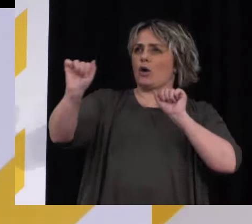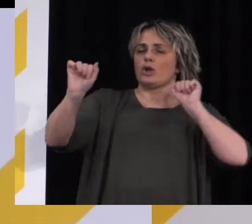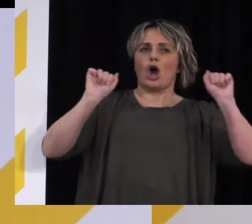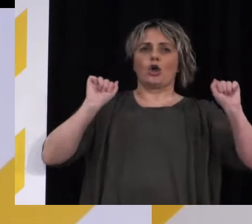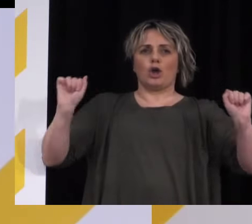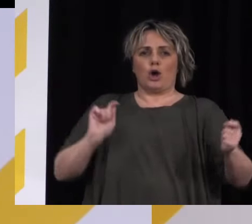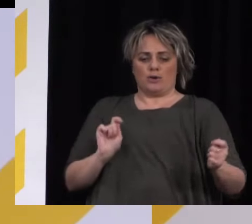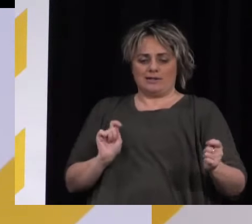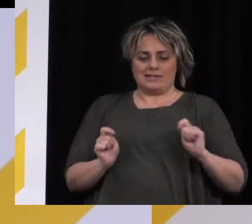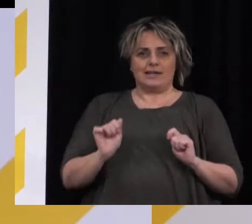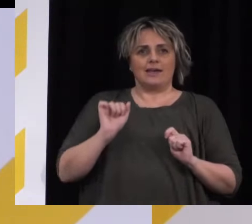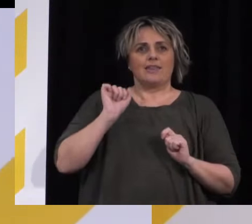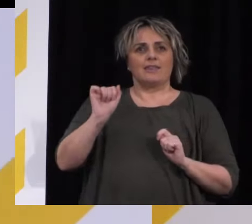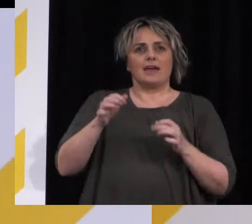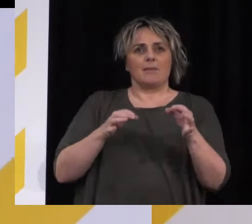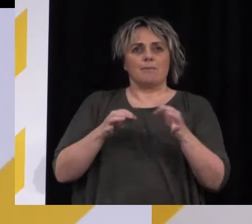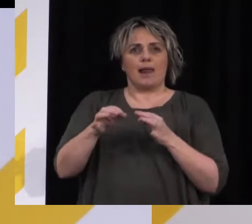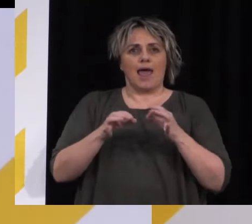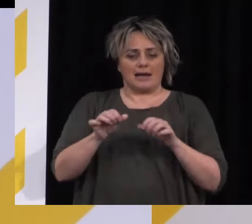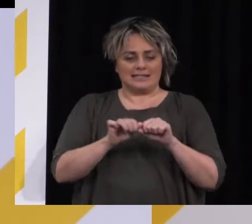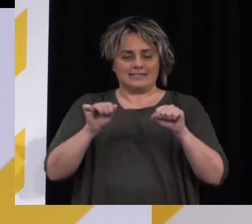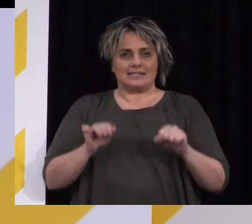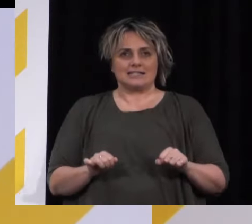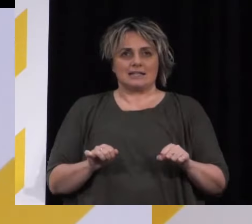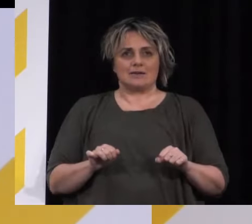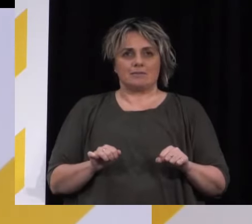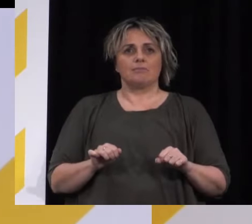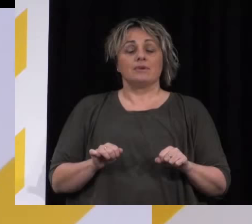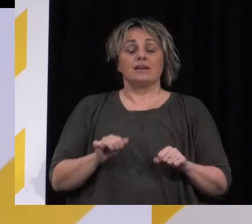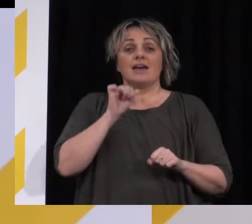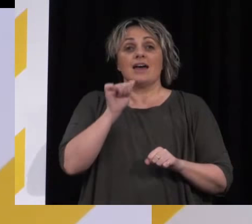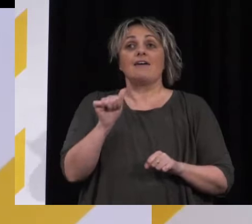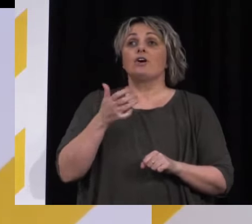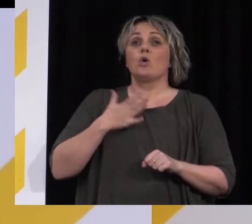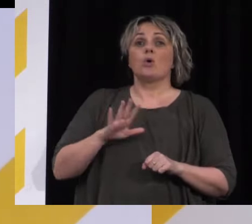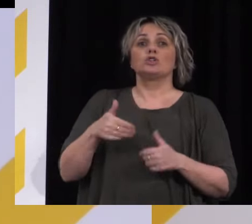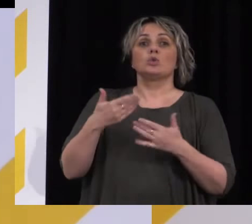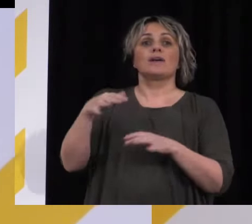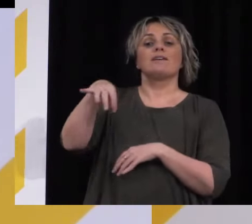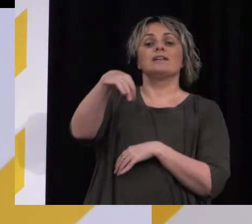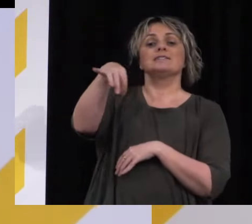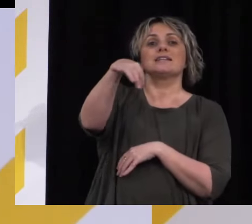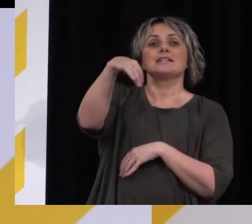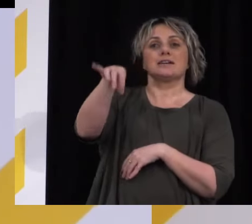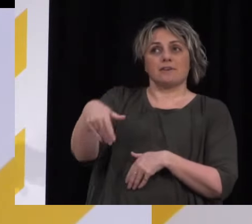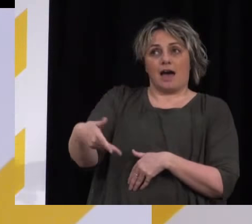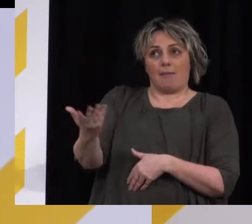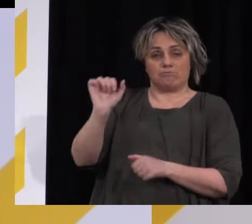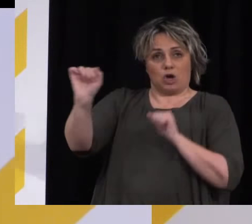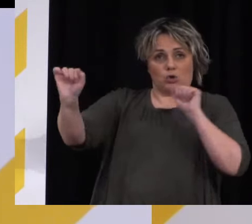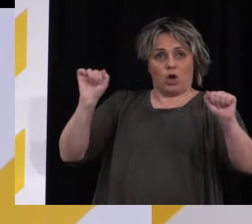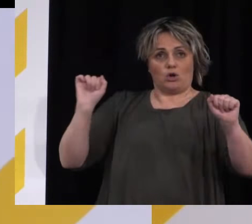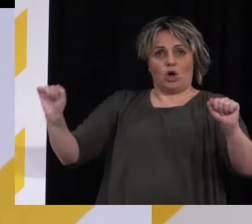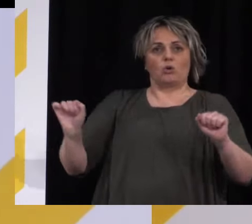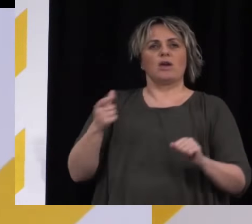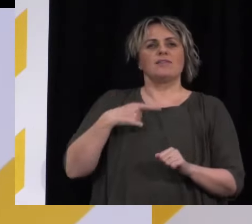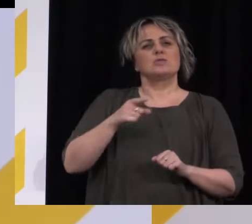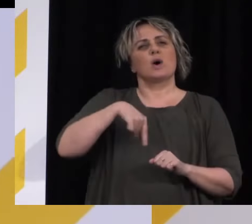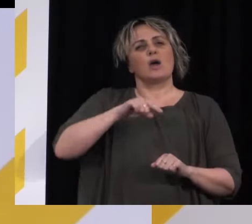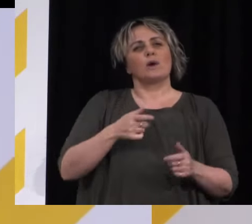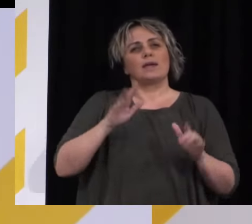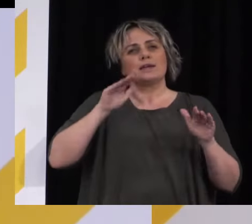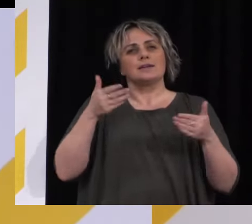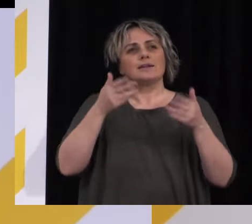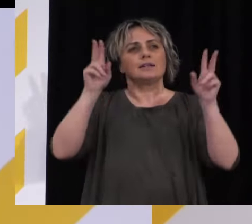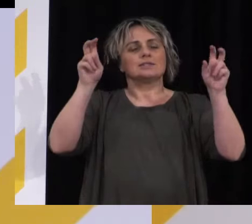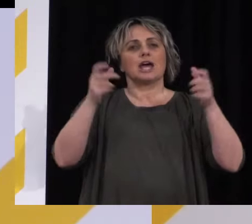to what their community needs are, and that includes if they're using incentives. So that's why we've talked about community solutions. That's not because we